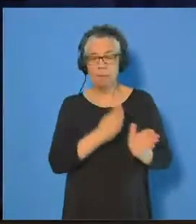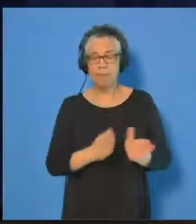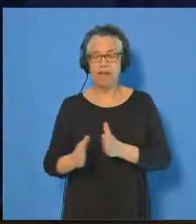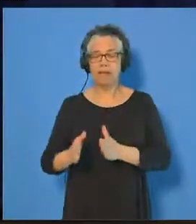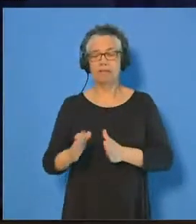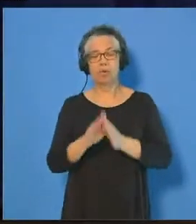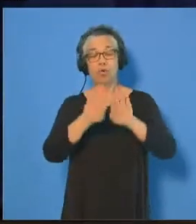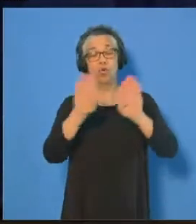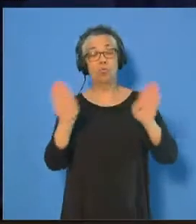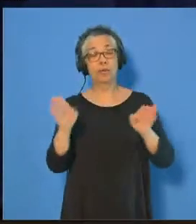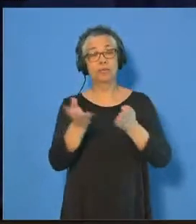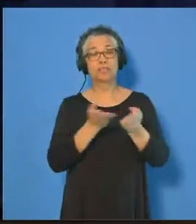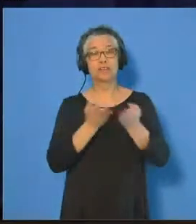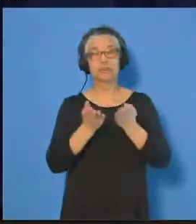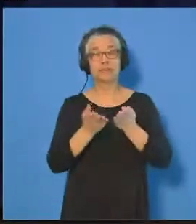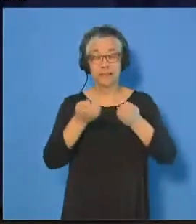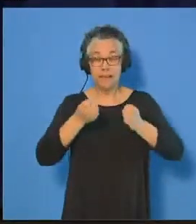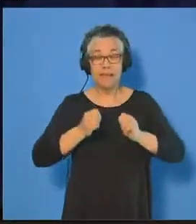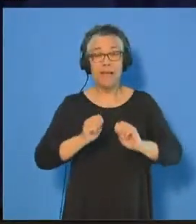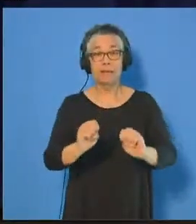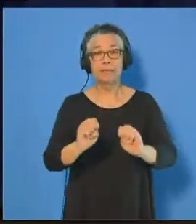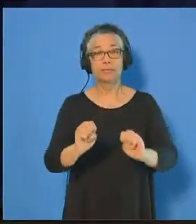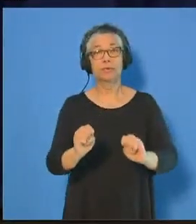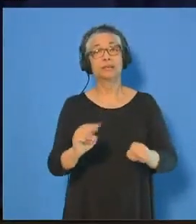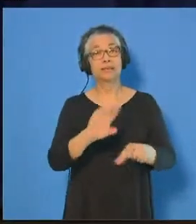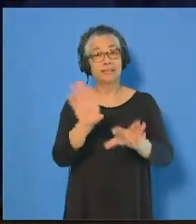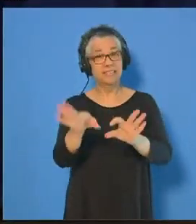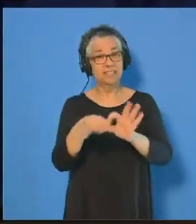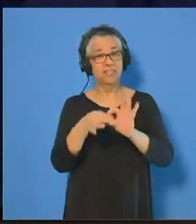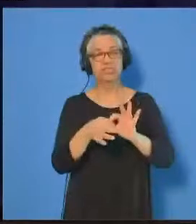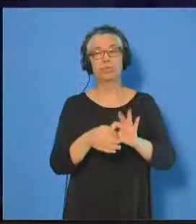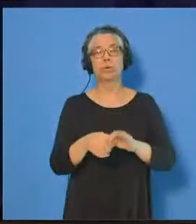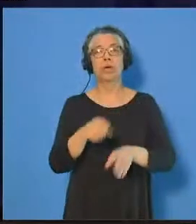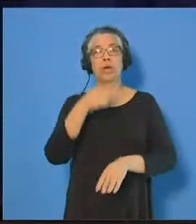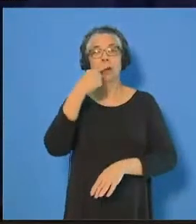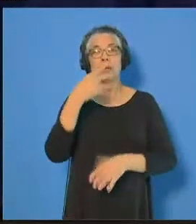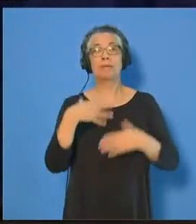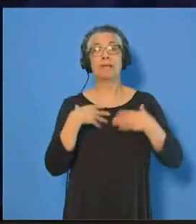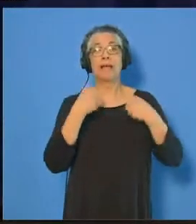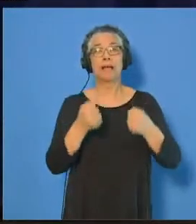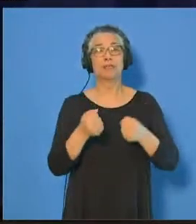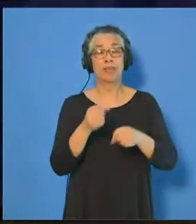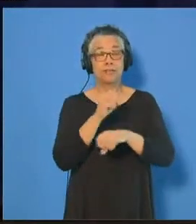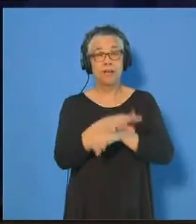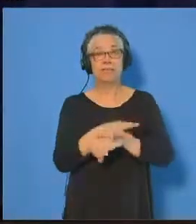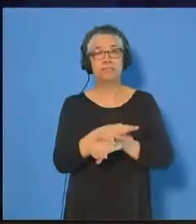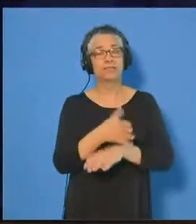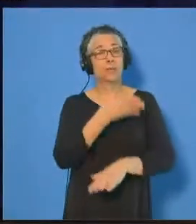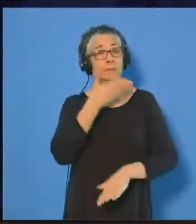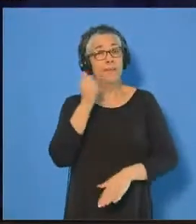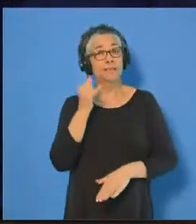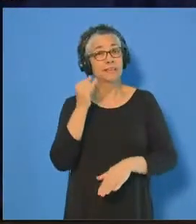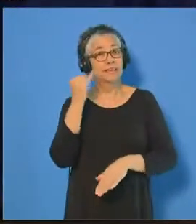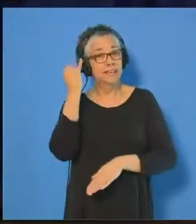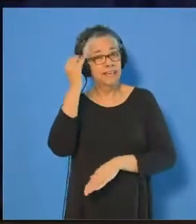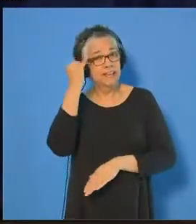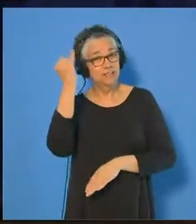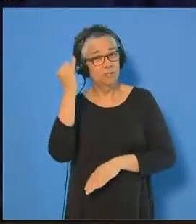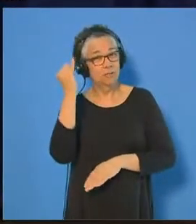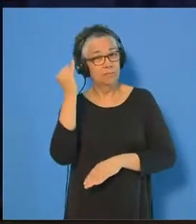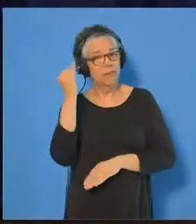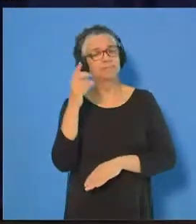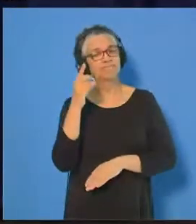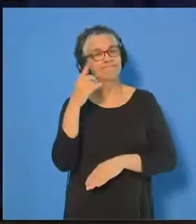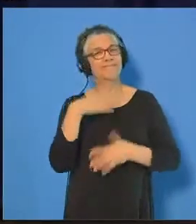services. This effort will be undertaken with public health advice, acting in the best interest of the island to reduce the spread of